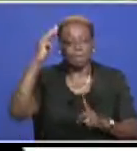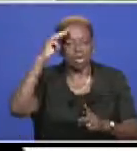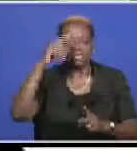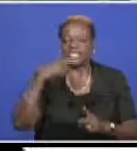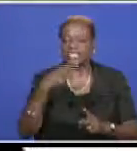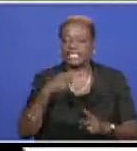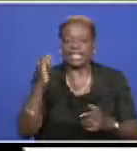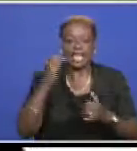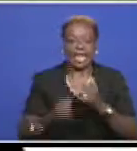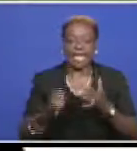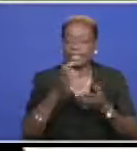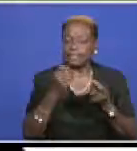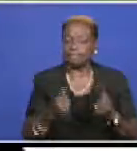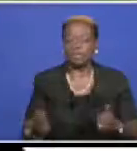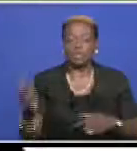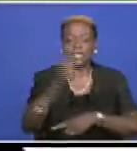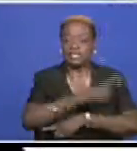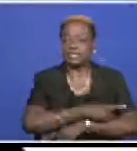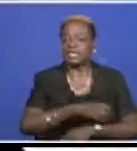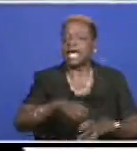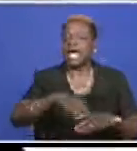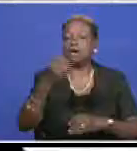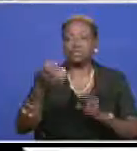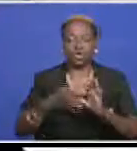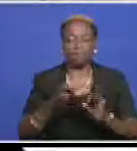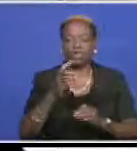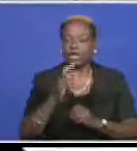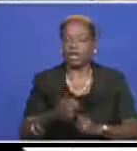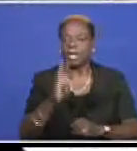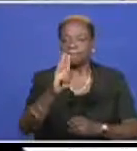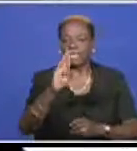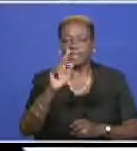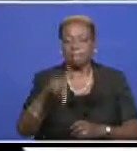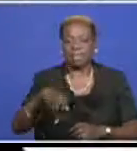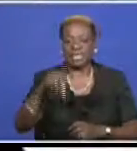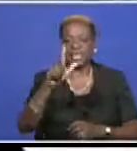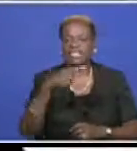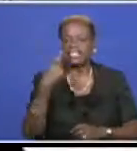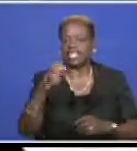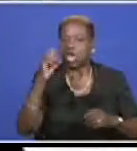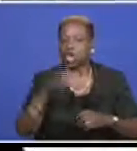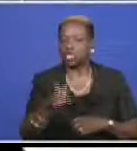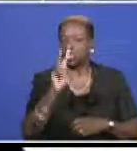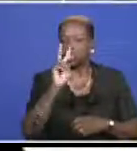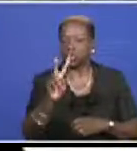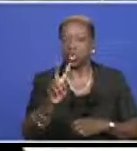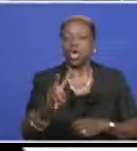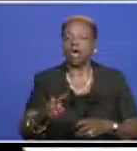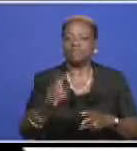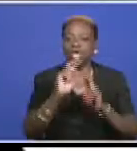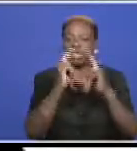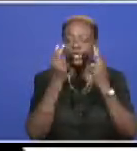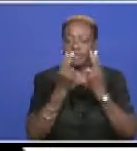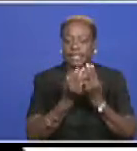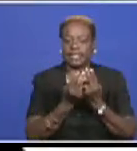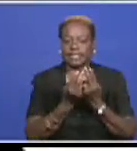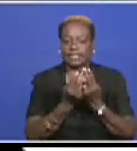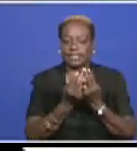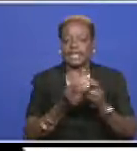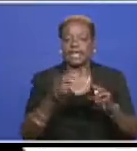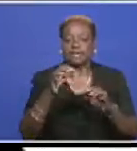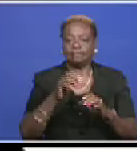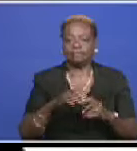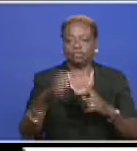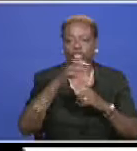of the ordinary. B.P.L confirmed over the weekend that it had lost 2 of its generating units. Chief Operating Officer Ian